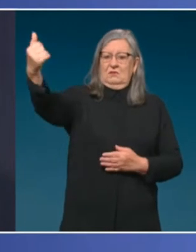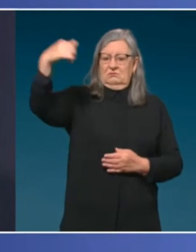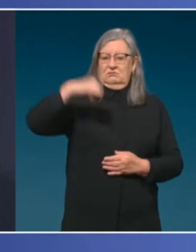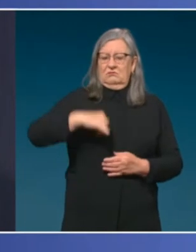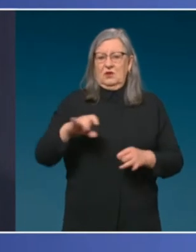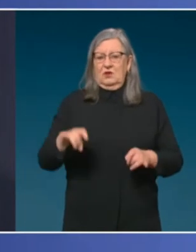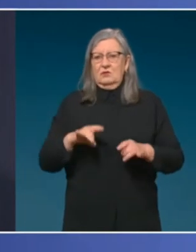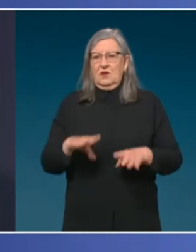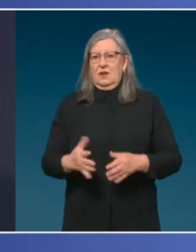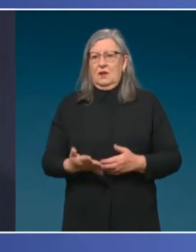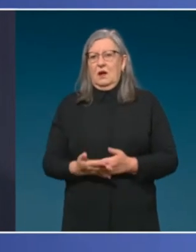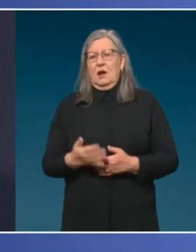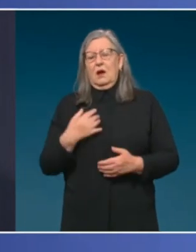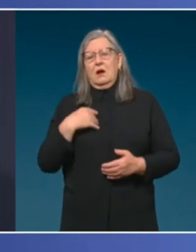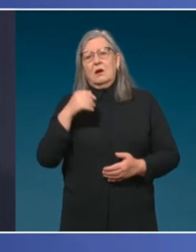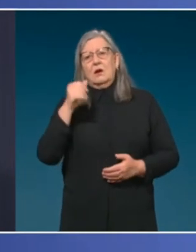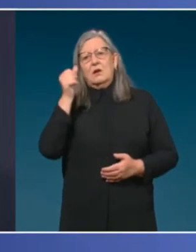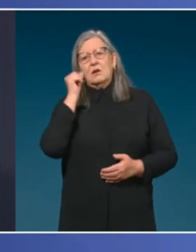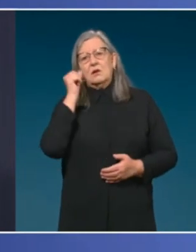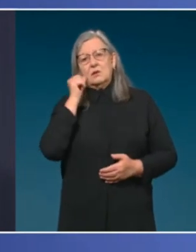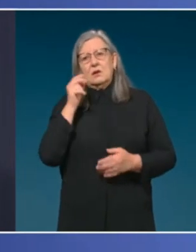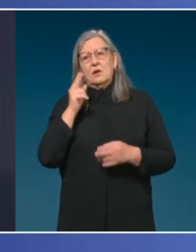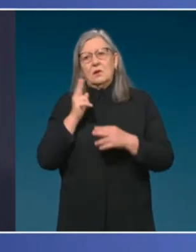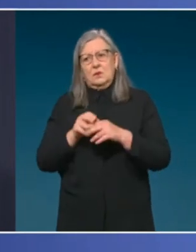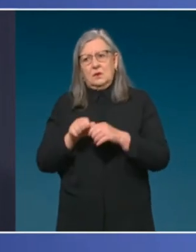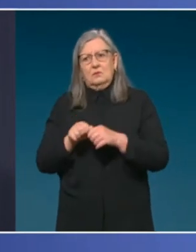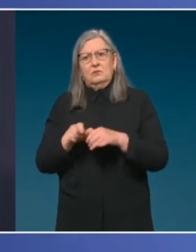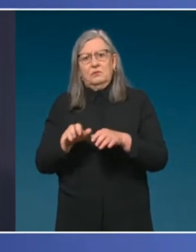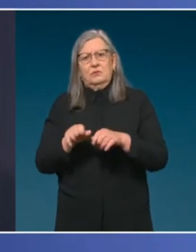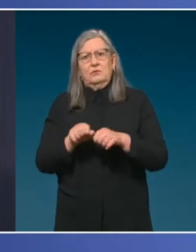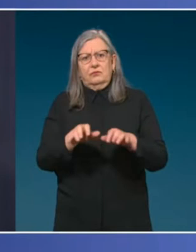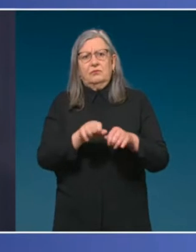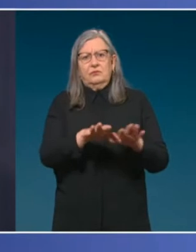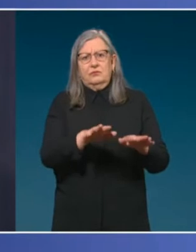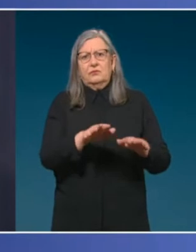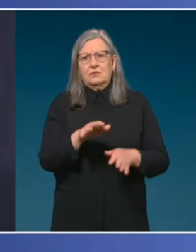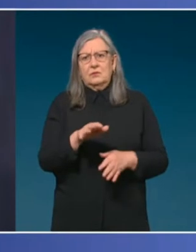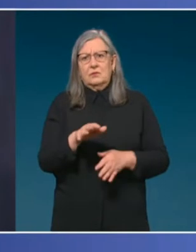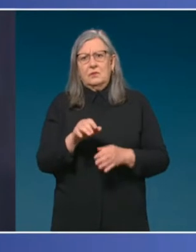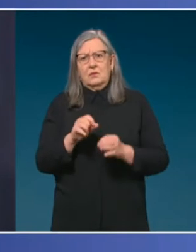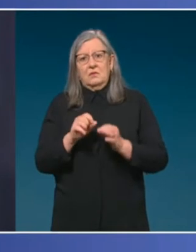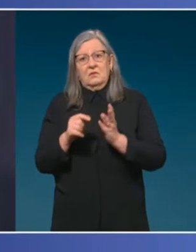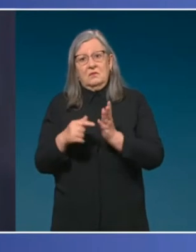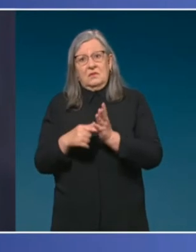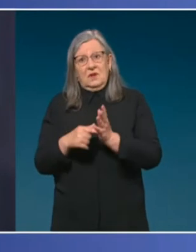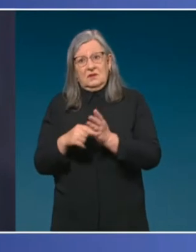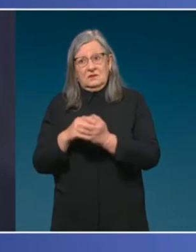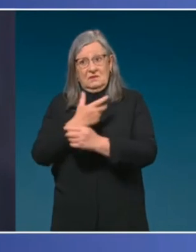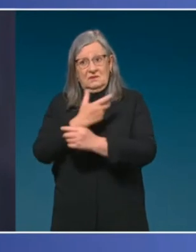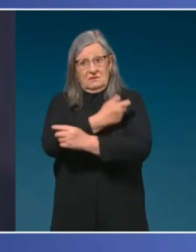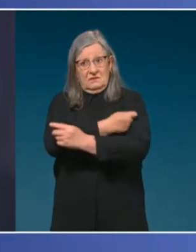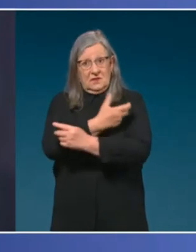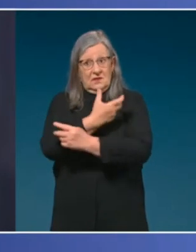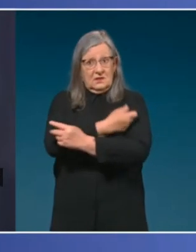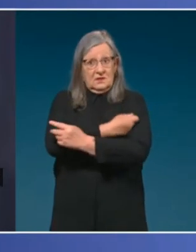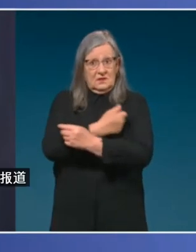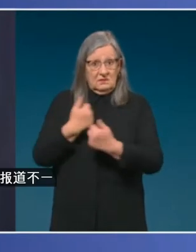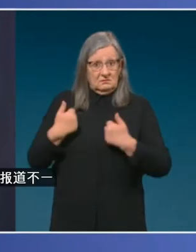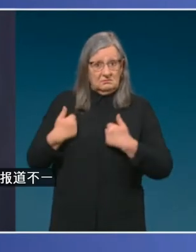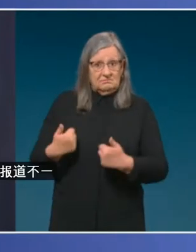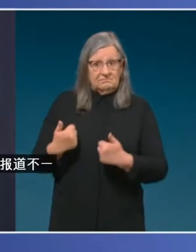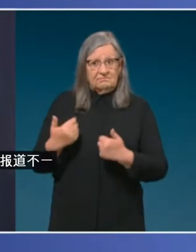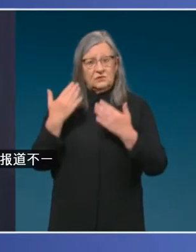We don't know still about the vaccine effectiveness. We don't know about severity, and there's mixed reports on